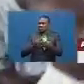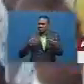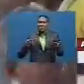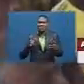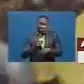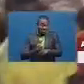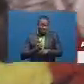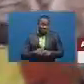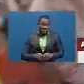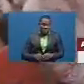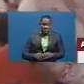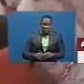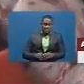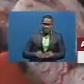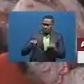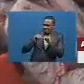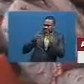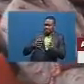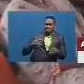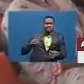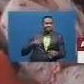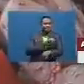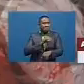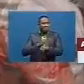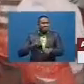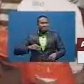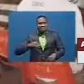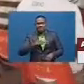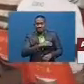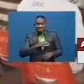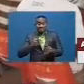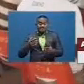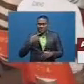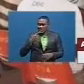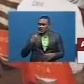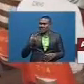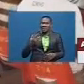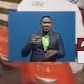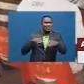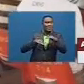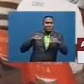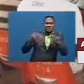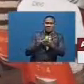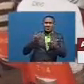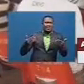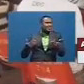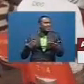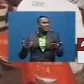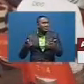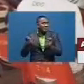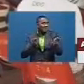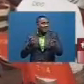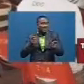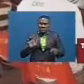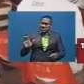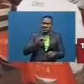in wiring. An official of the Energy Commission, Mr. Victor Owusu, said under the new regulations, electrical contractors will have to